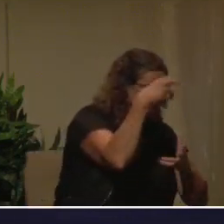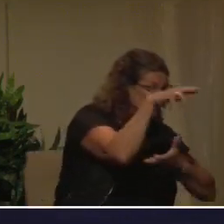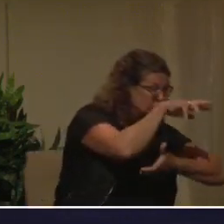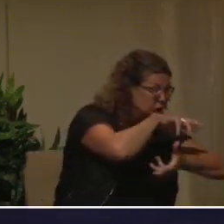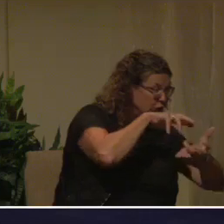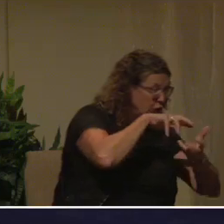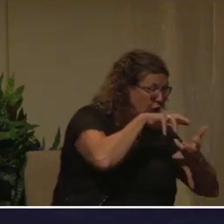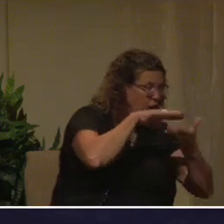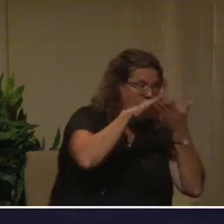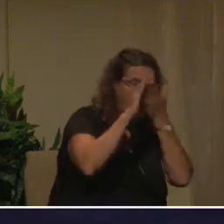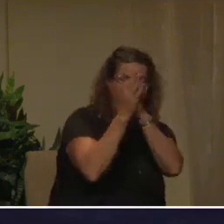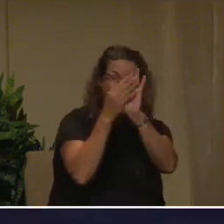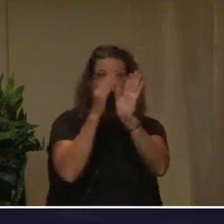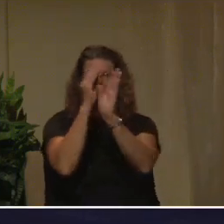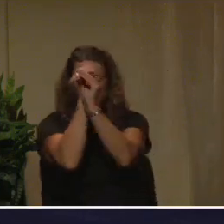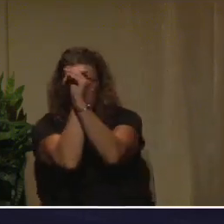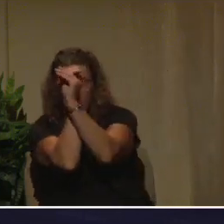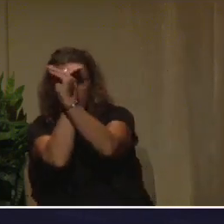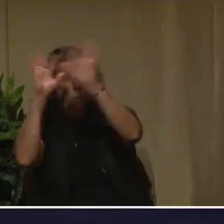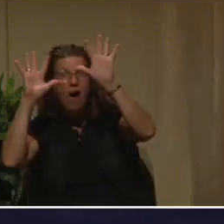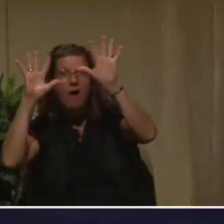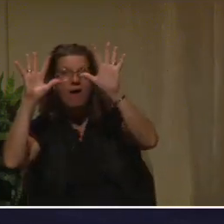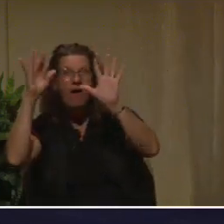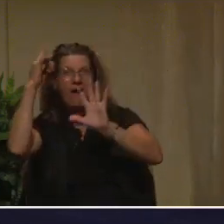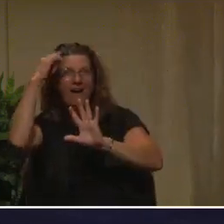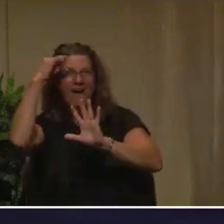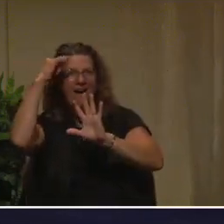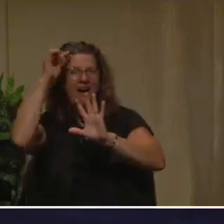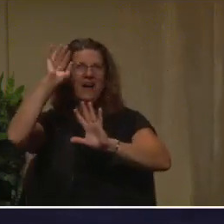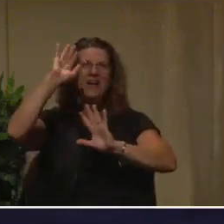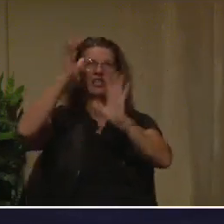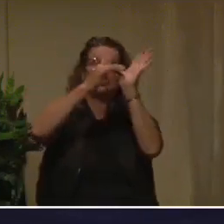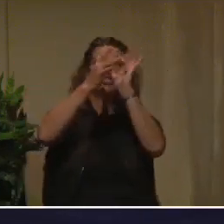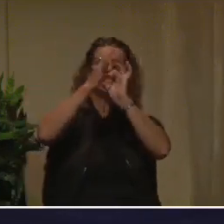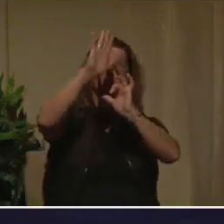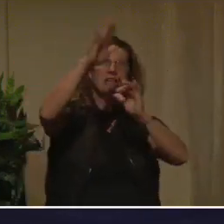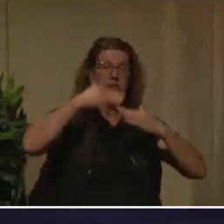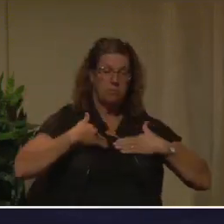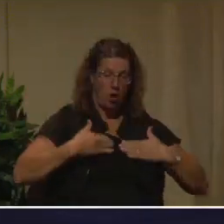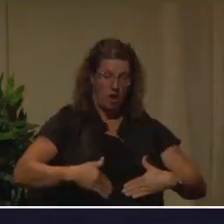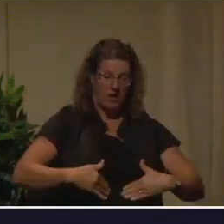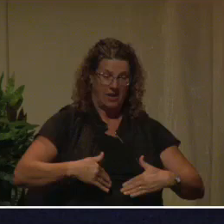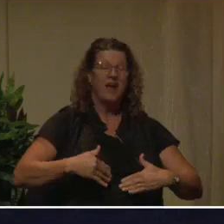again. We will have a body like Jesus. He's the picture of our future.